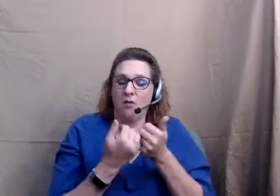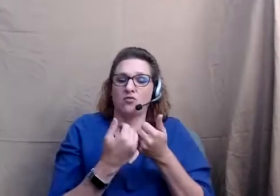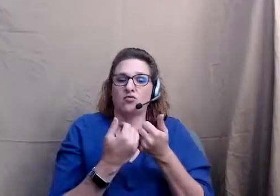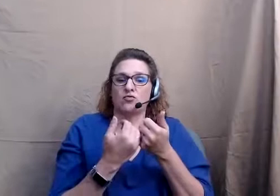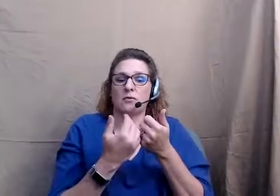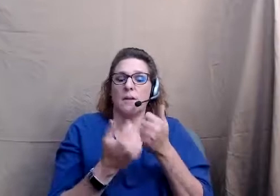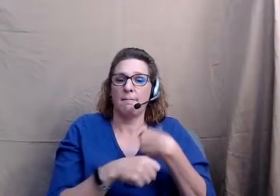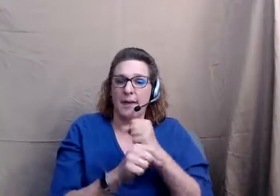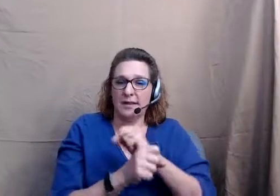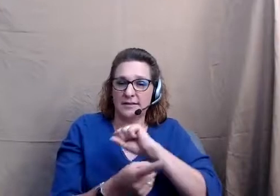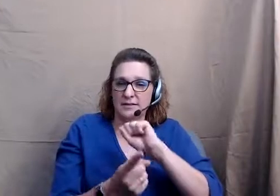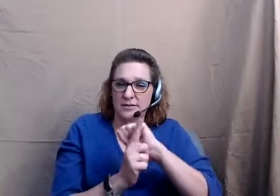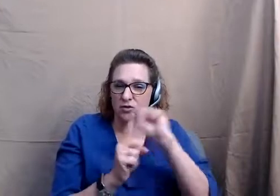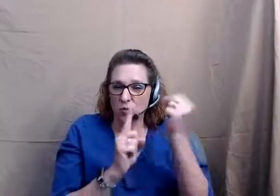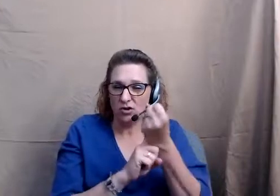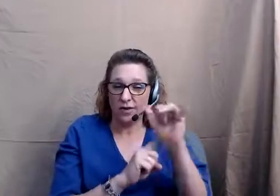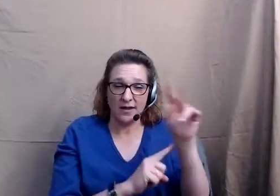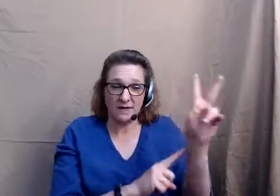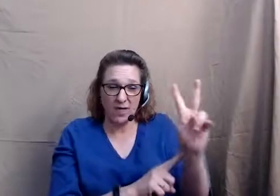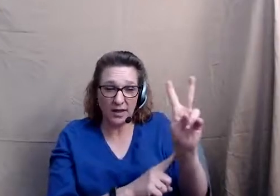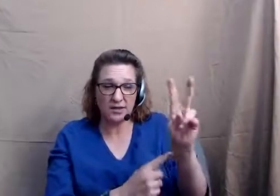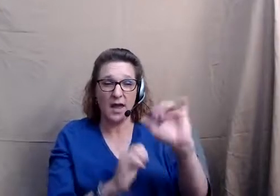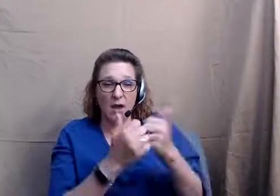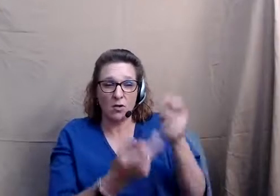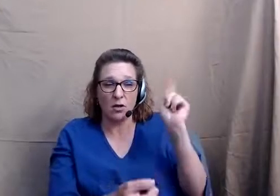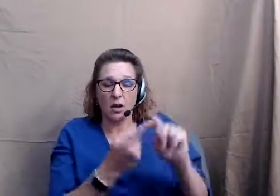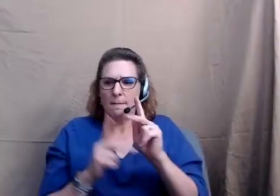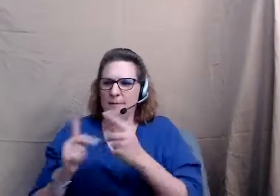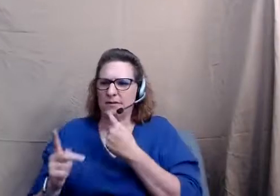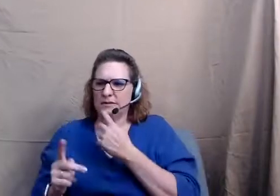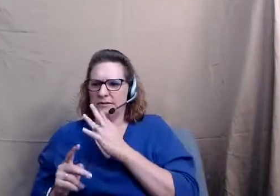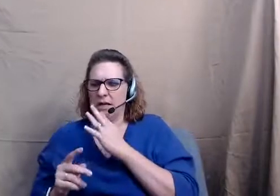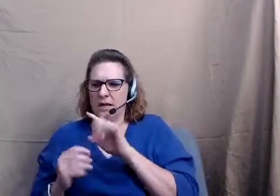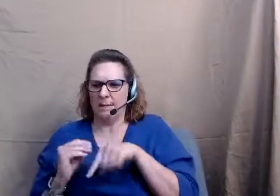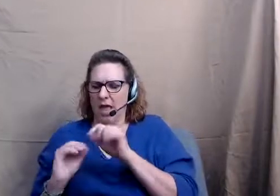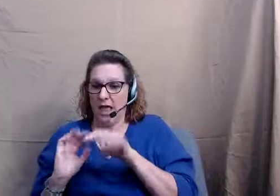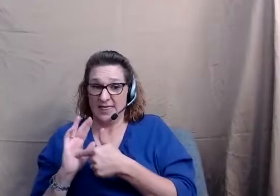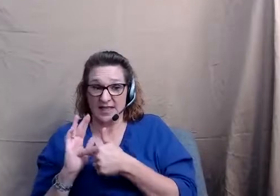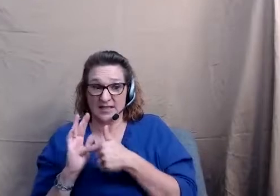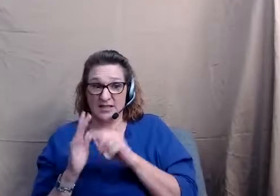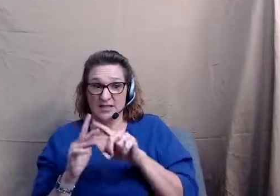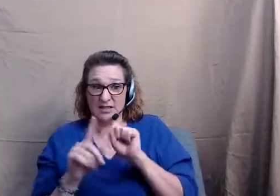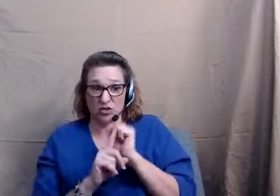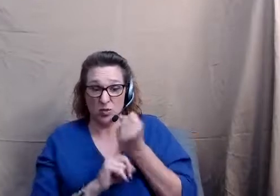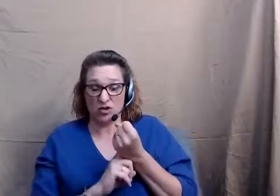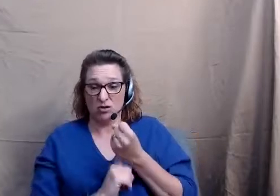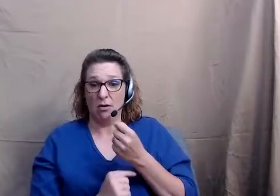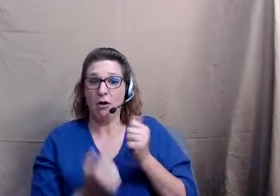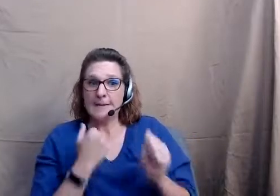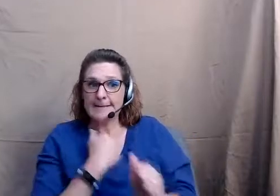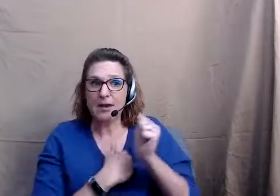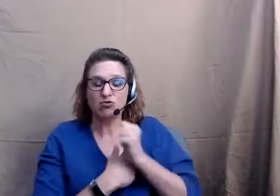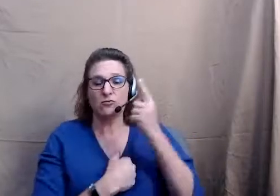talk all the time about how these are the most dangerous incidents for police to intervene in. And I find myself wondering a